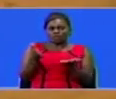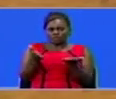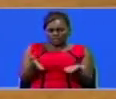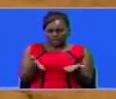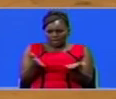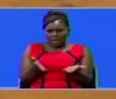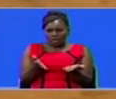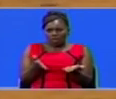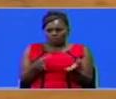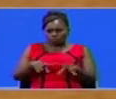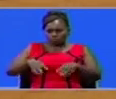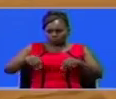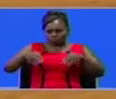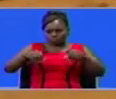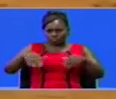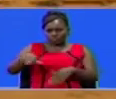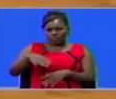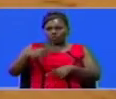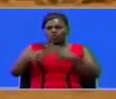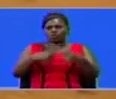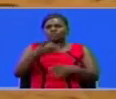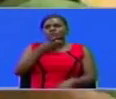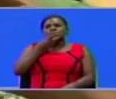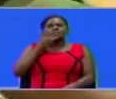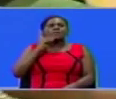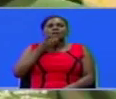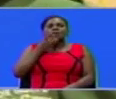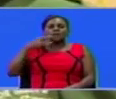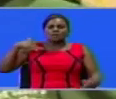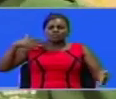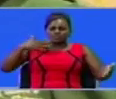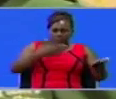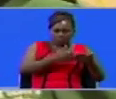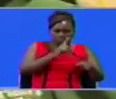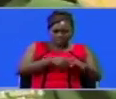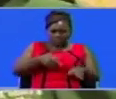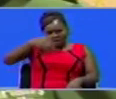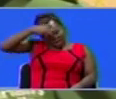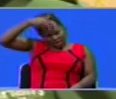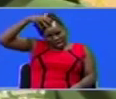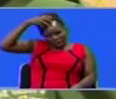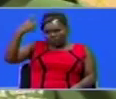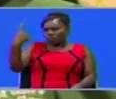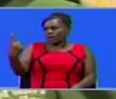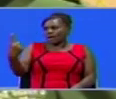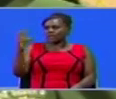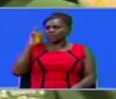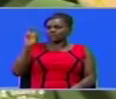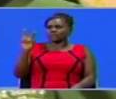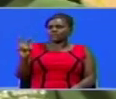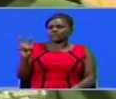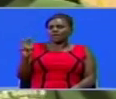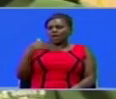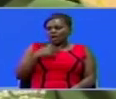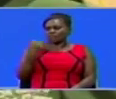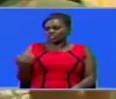the ever-dwindling pasture in the face of a continuing drought. Na mpaka saa hizi ni simba moja huwa tunapata ambaye ni colored na